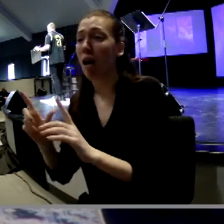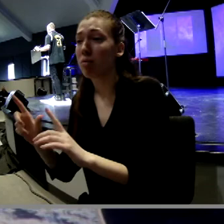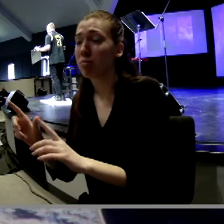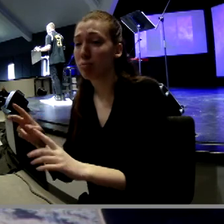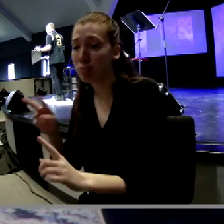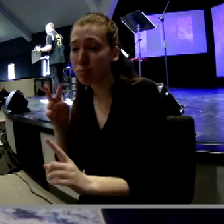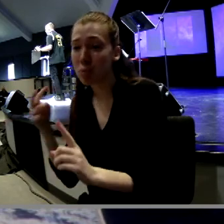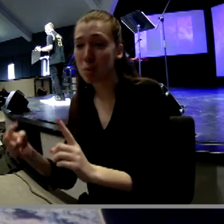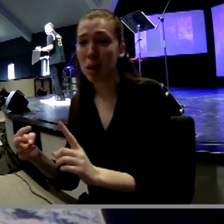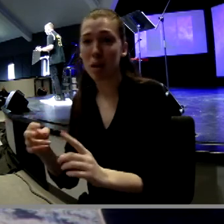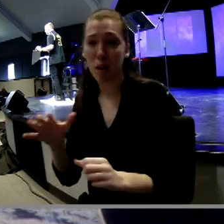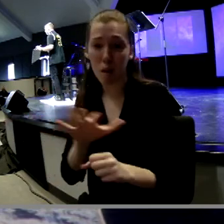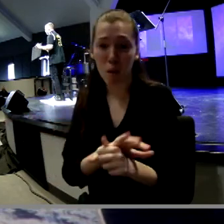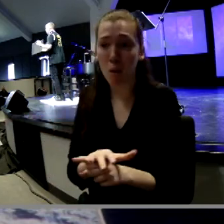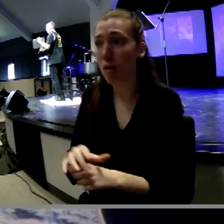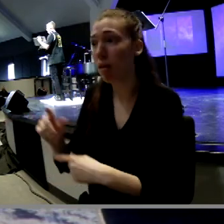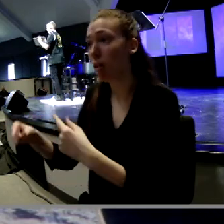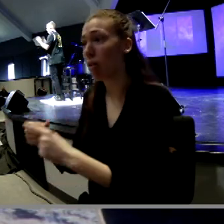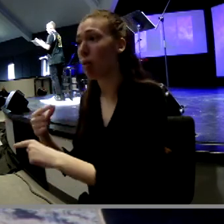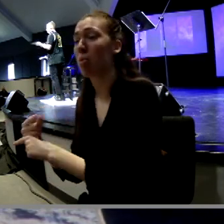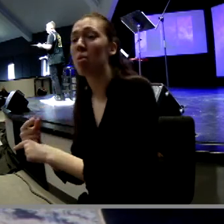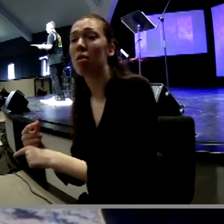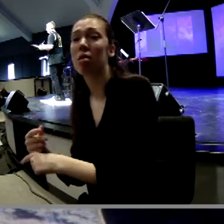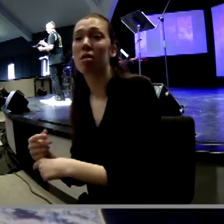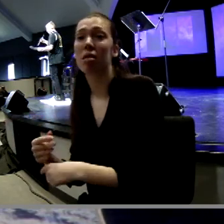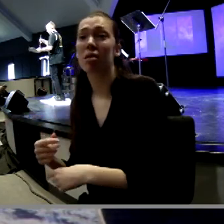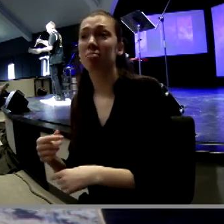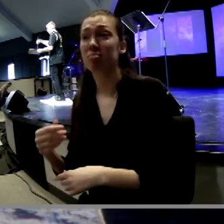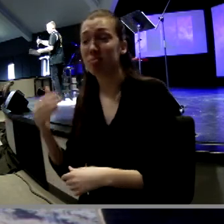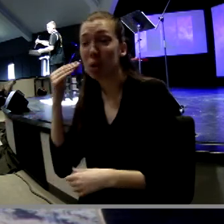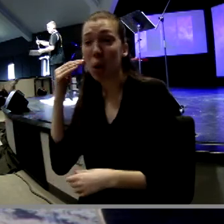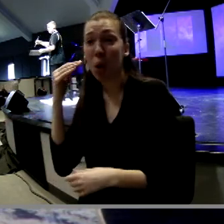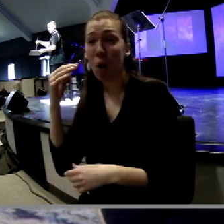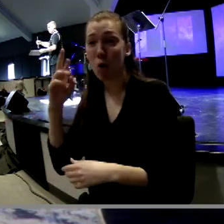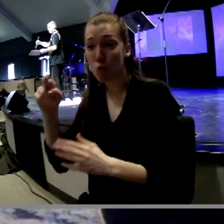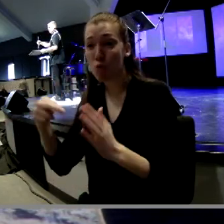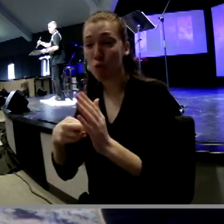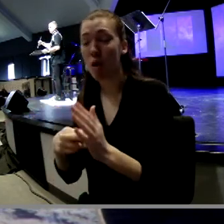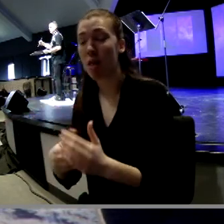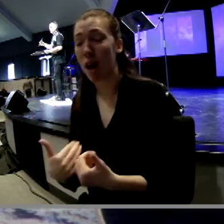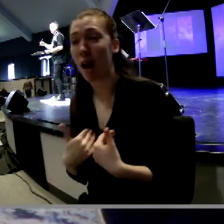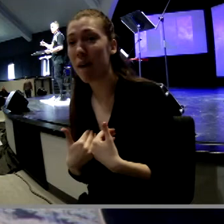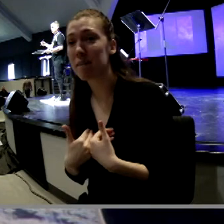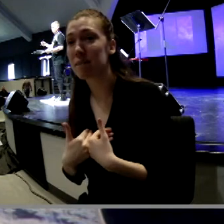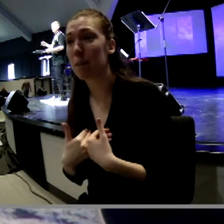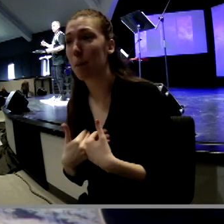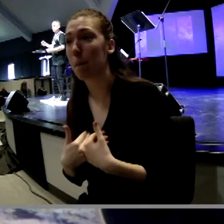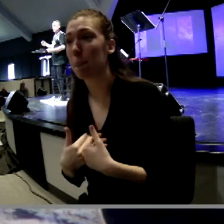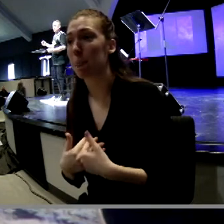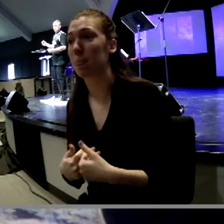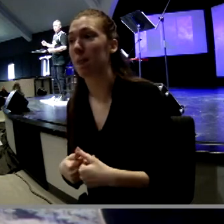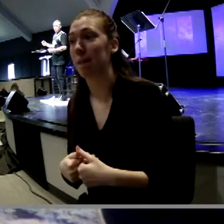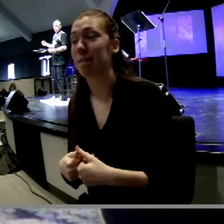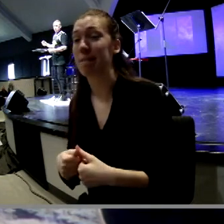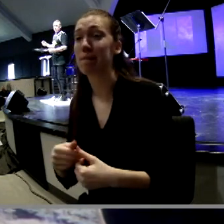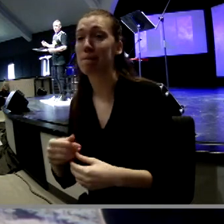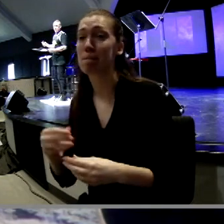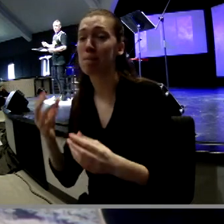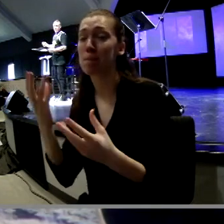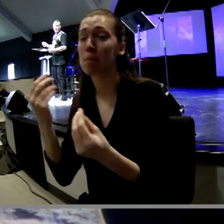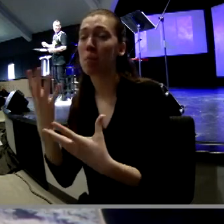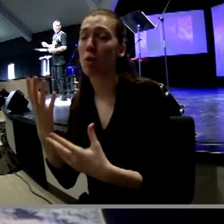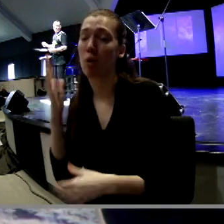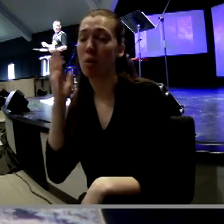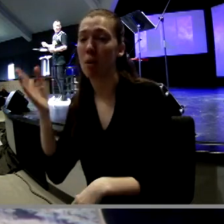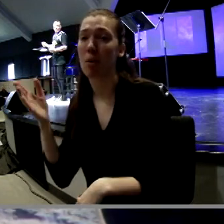understand that you have a role in this. And I'm telling you, church, it's going to be a beautiful, colorful display for the city of